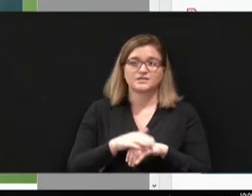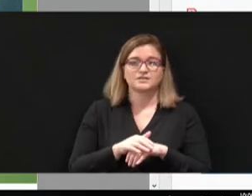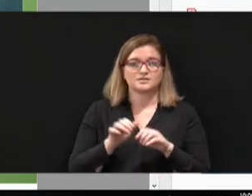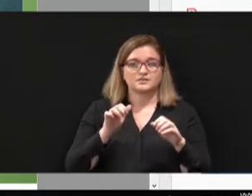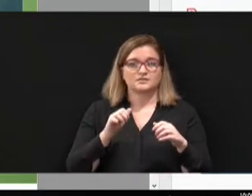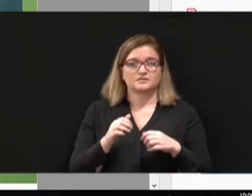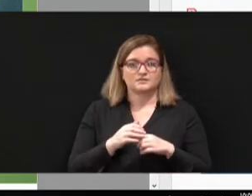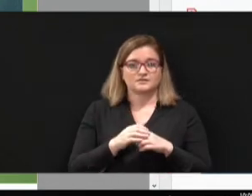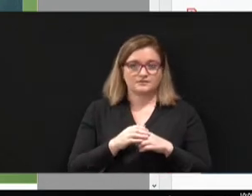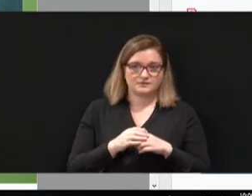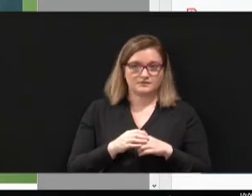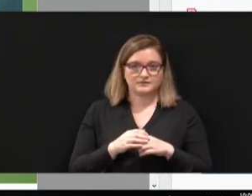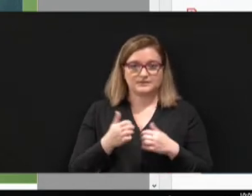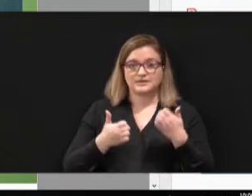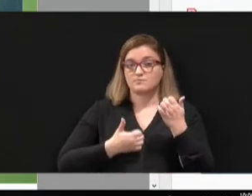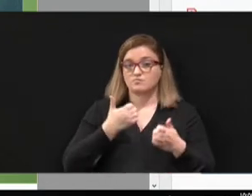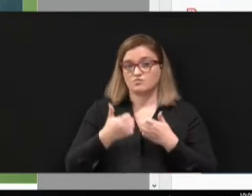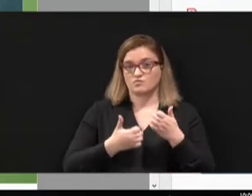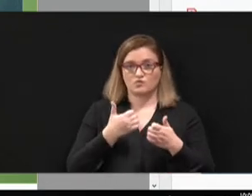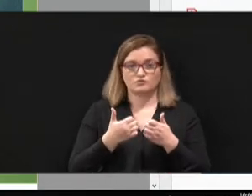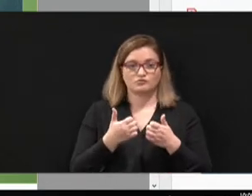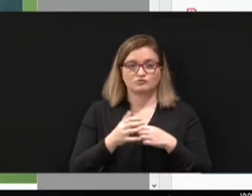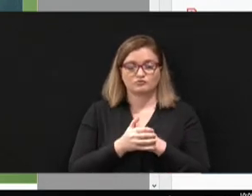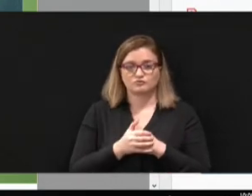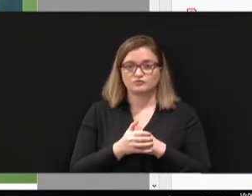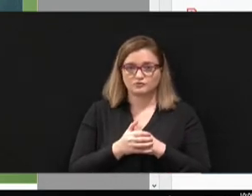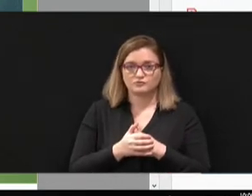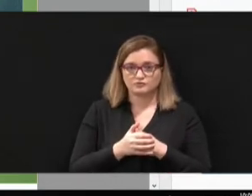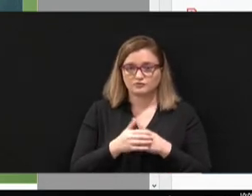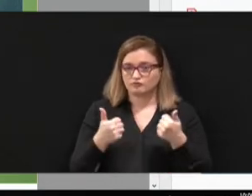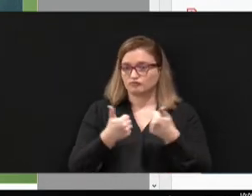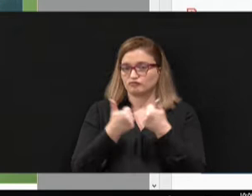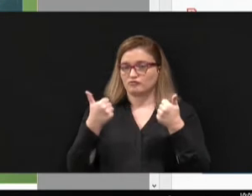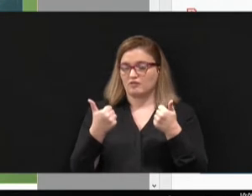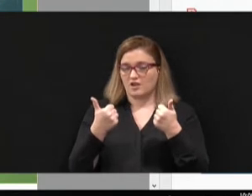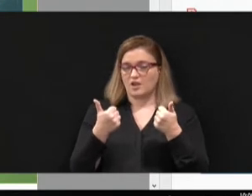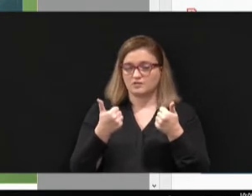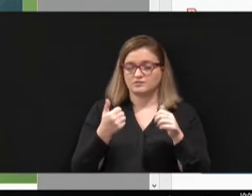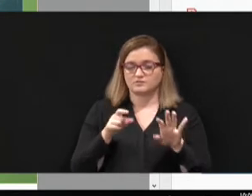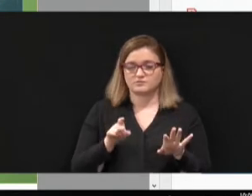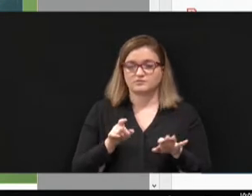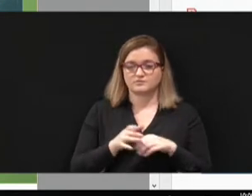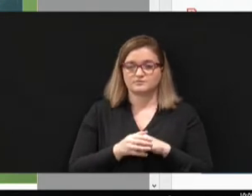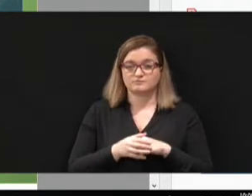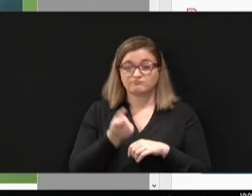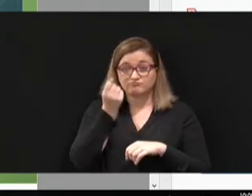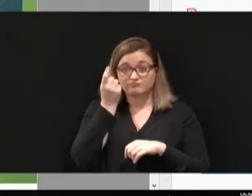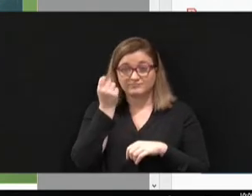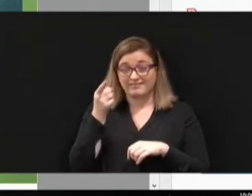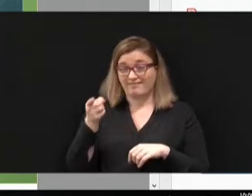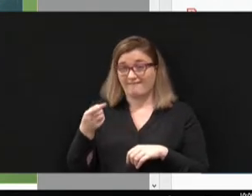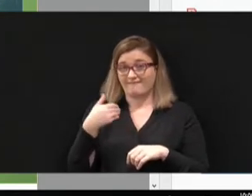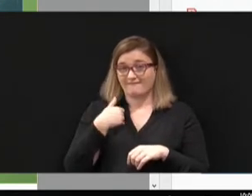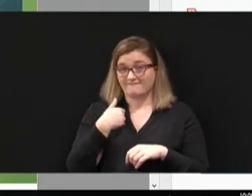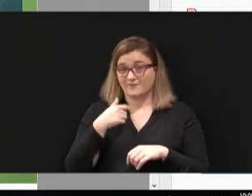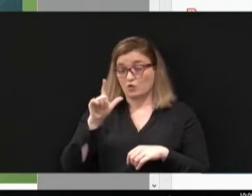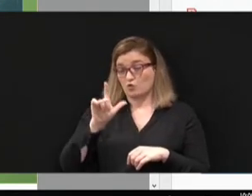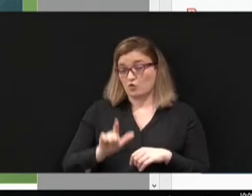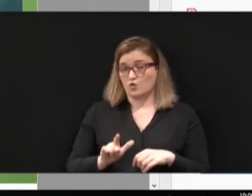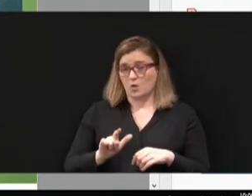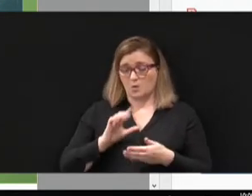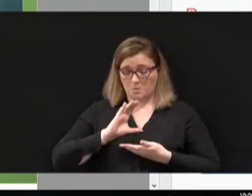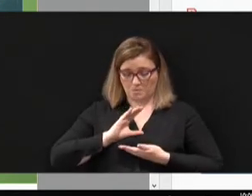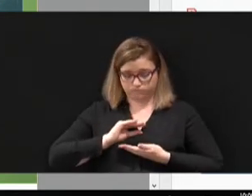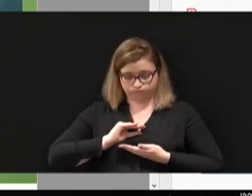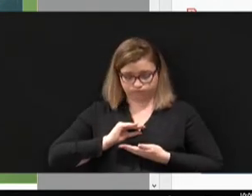difficulty. However, very often, they end up with a low self-esteem and